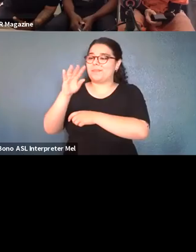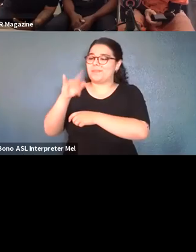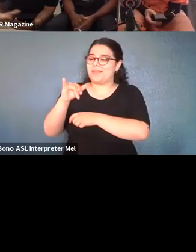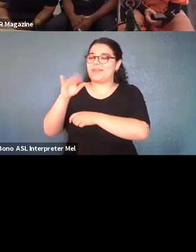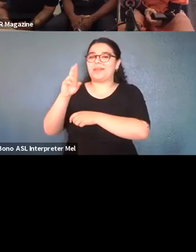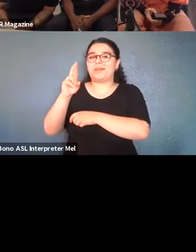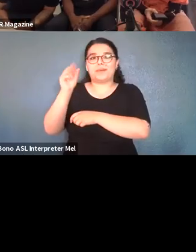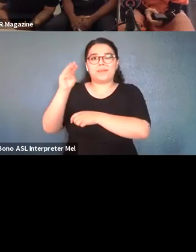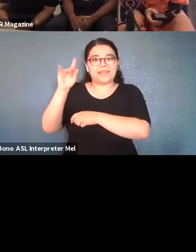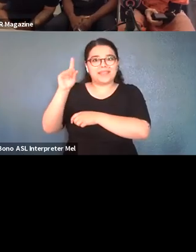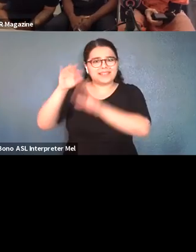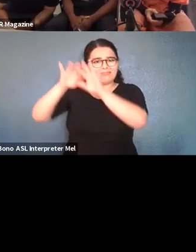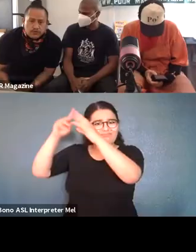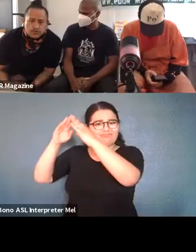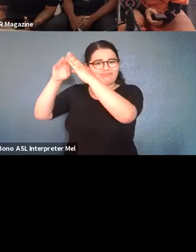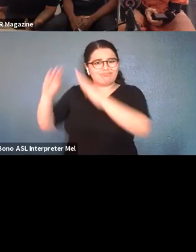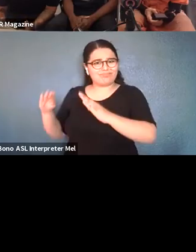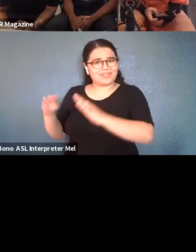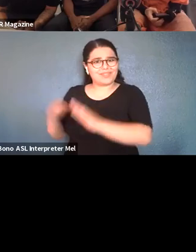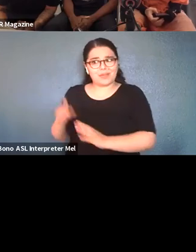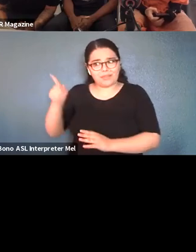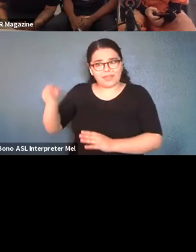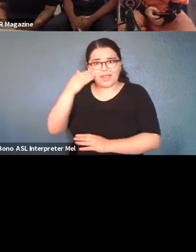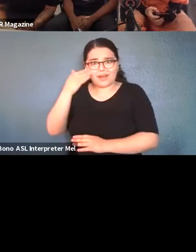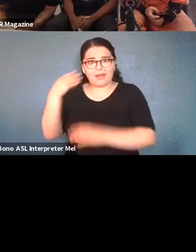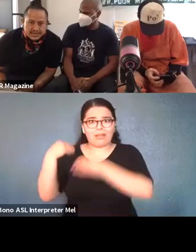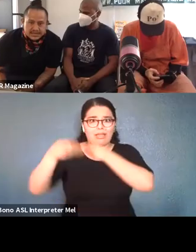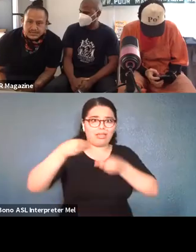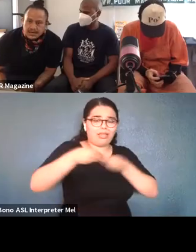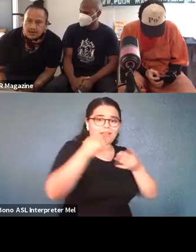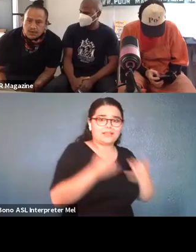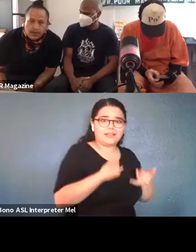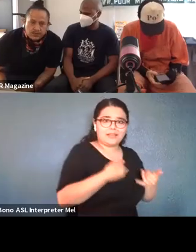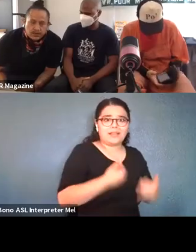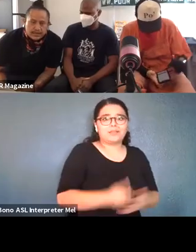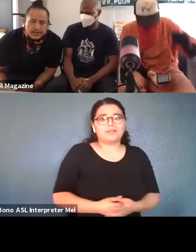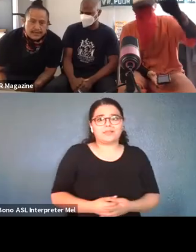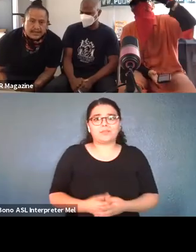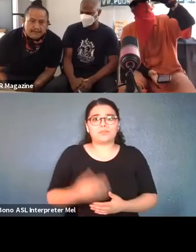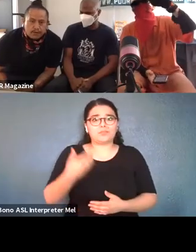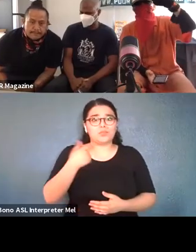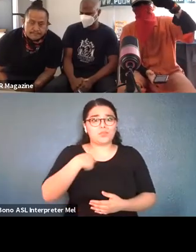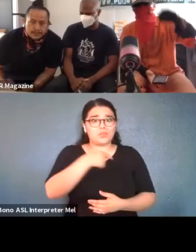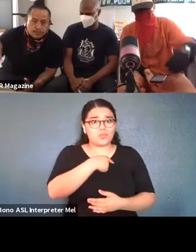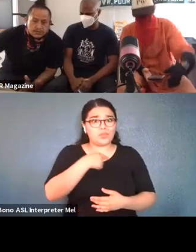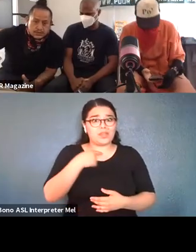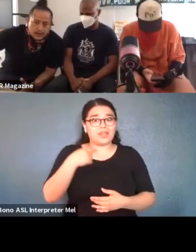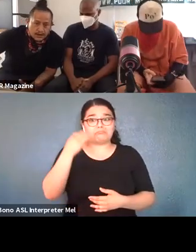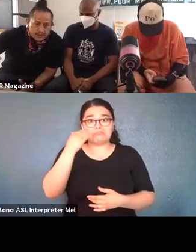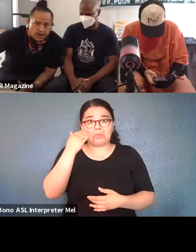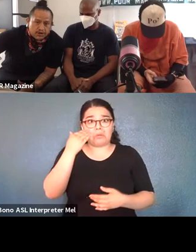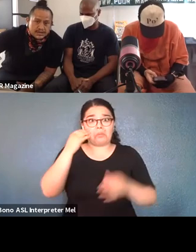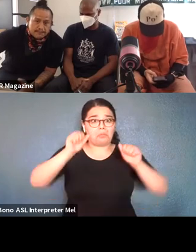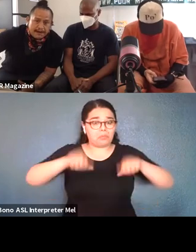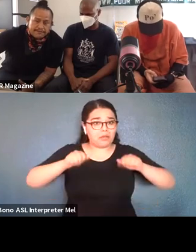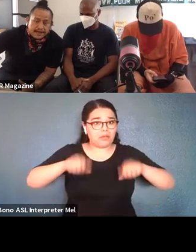up, working, also calling out those folks who have the paper of being architects, who went to academia and there was